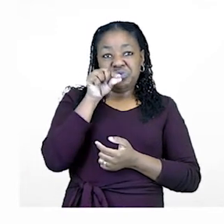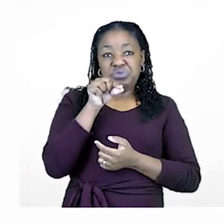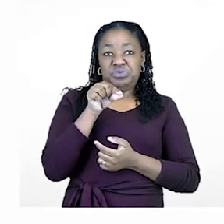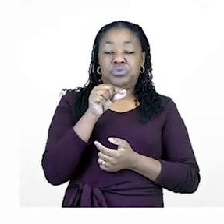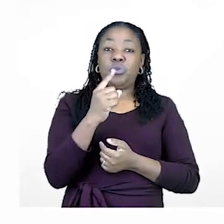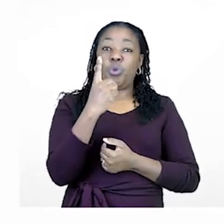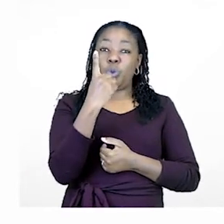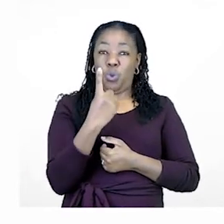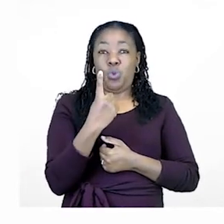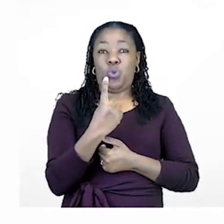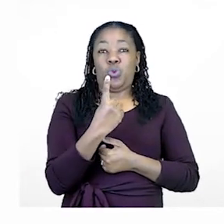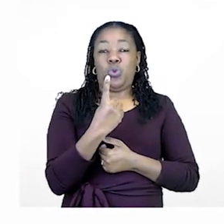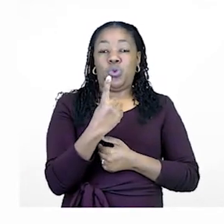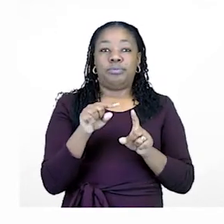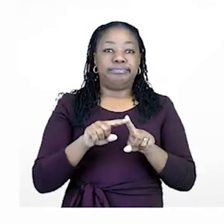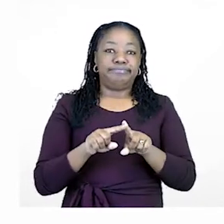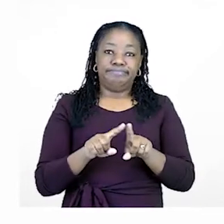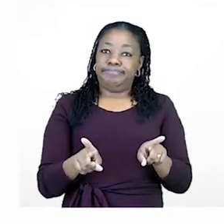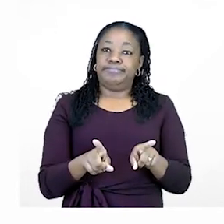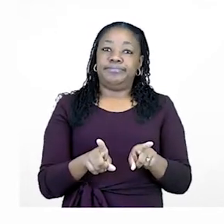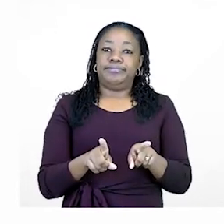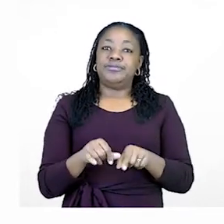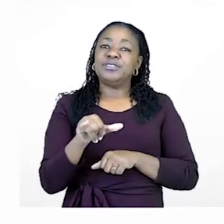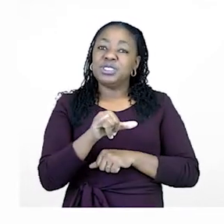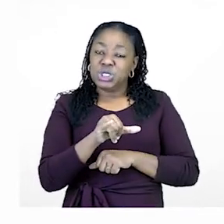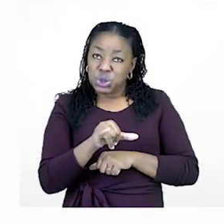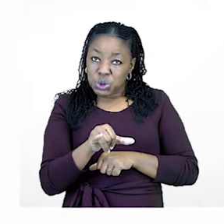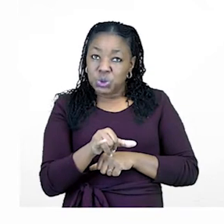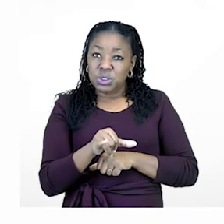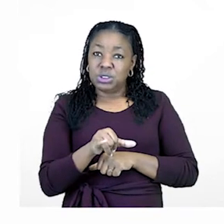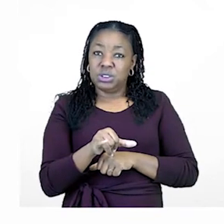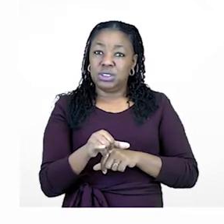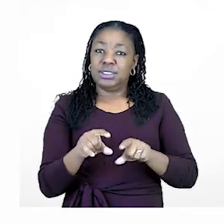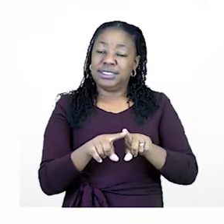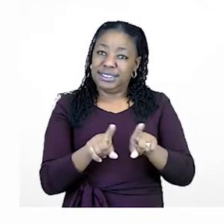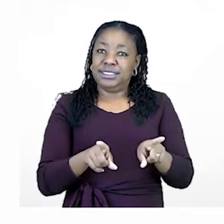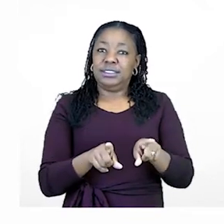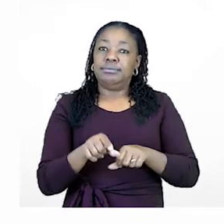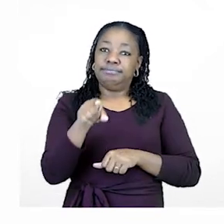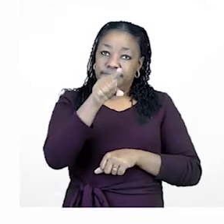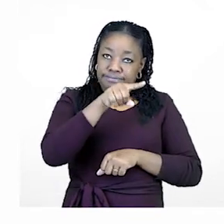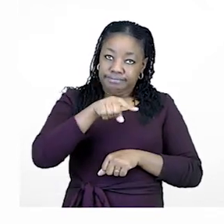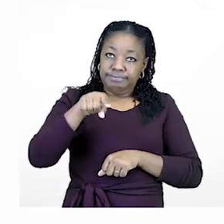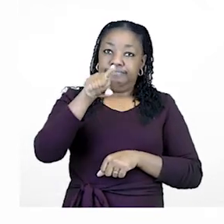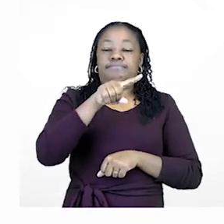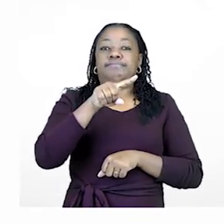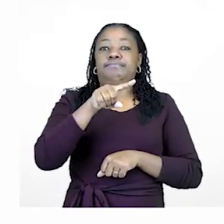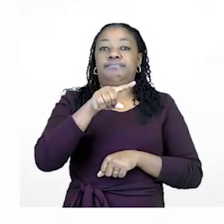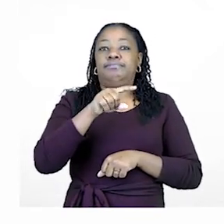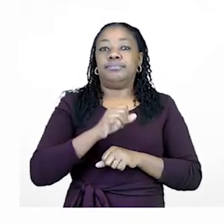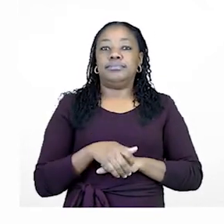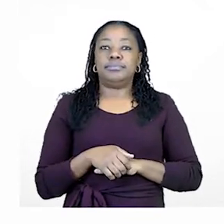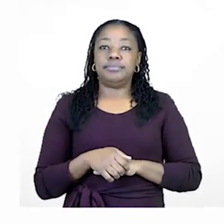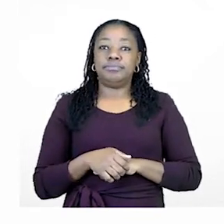from all of them. Your job is to circle the picture that looks different from the rest. And